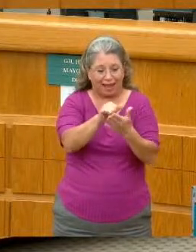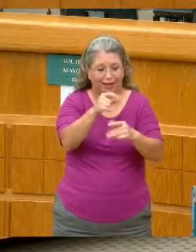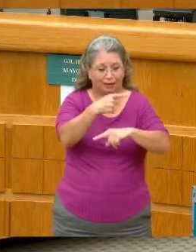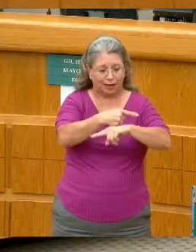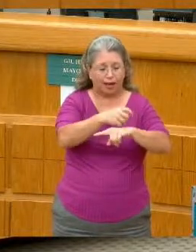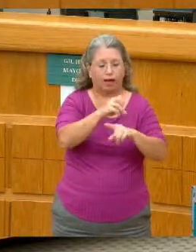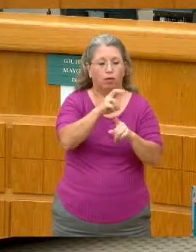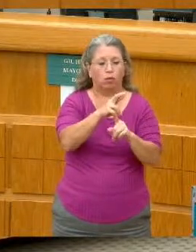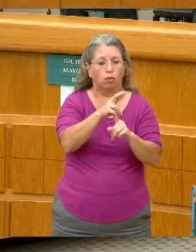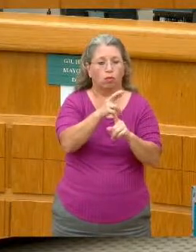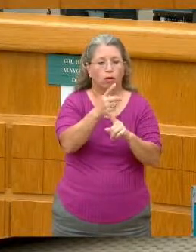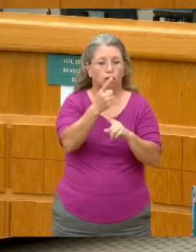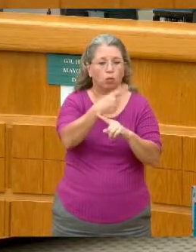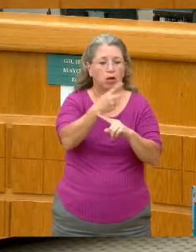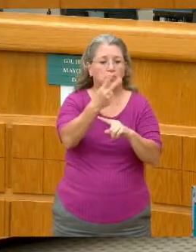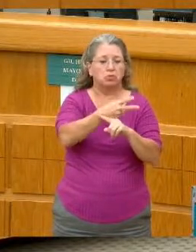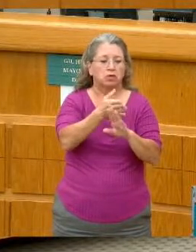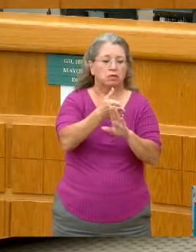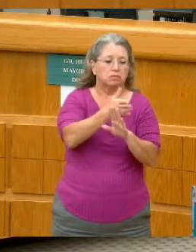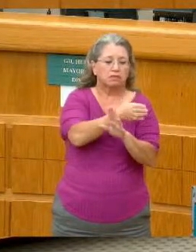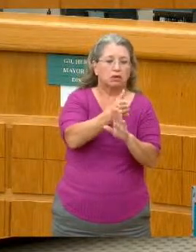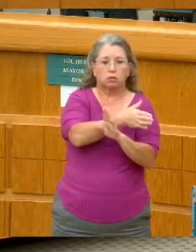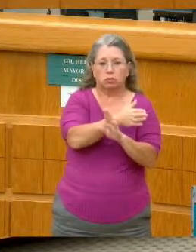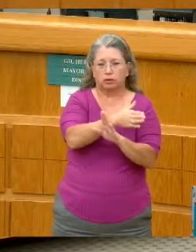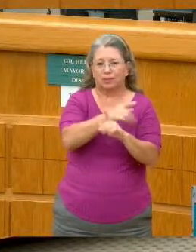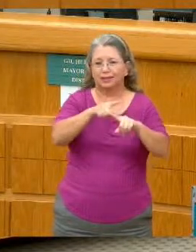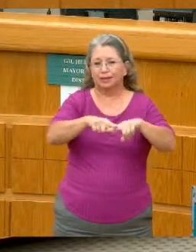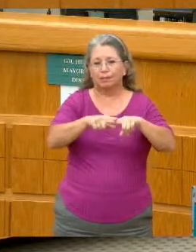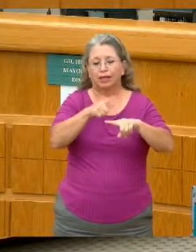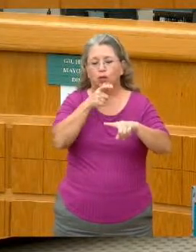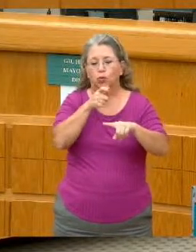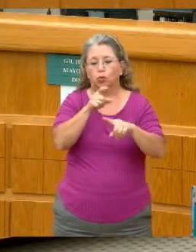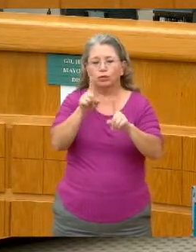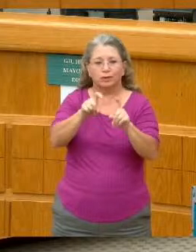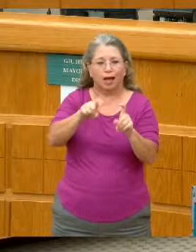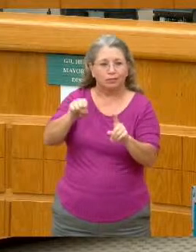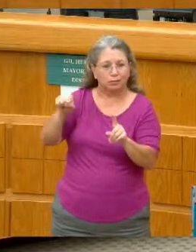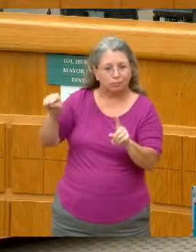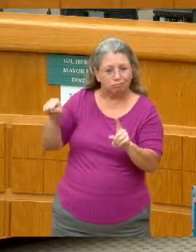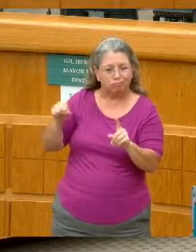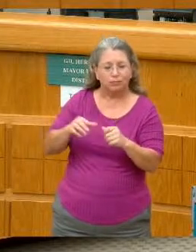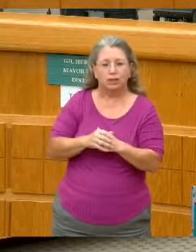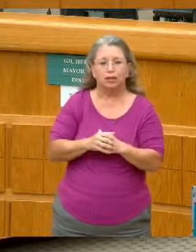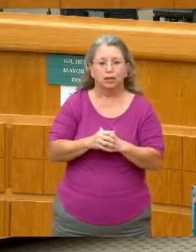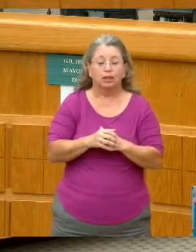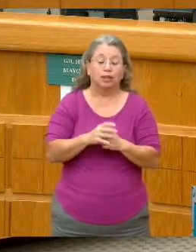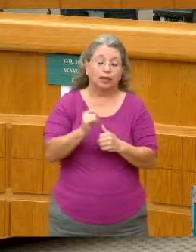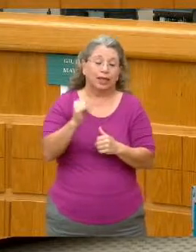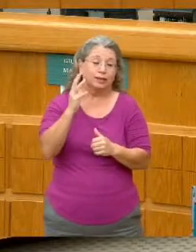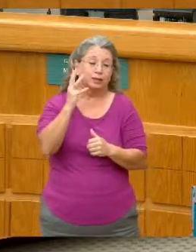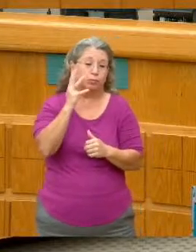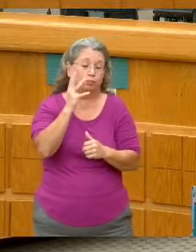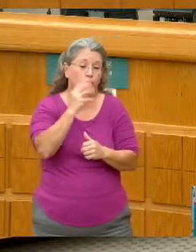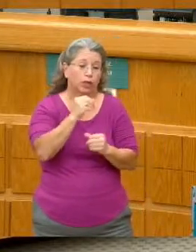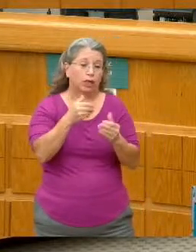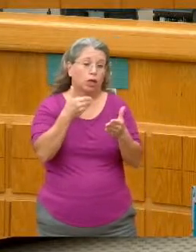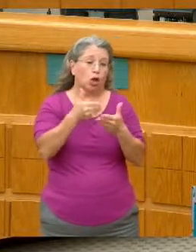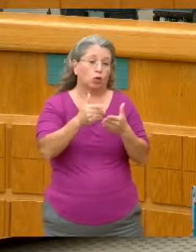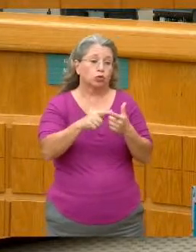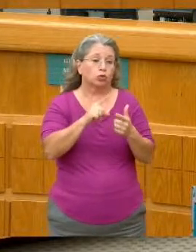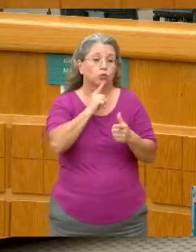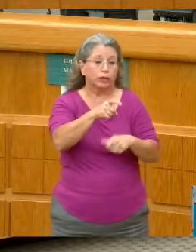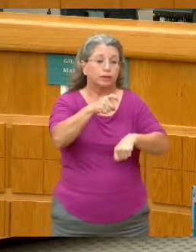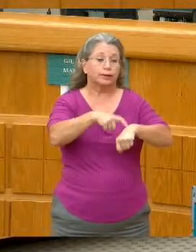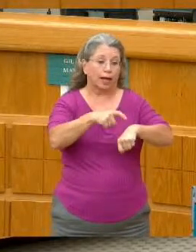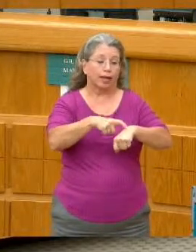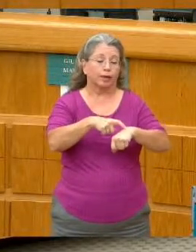cases, depending on who was taking the test. And so they're pretty much real time, especially if we do them at our labs.